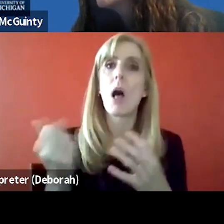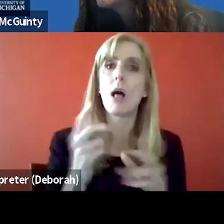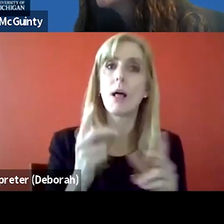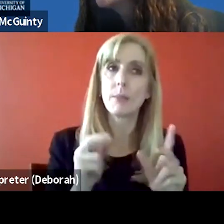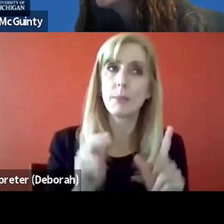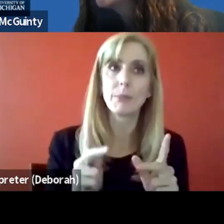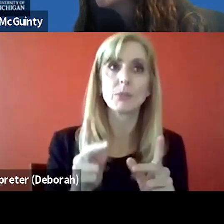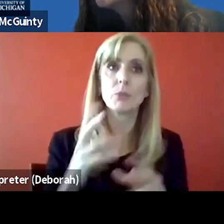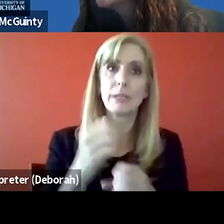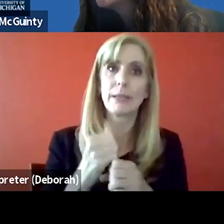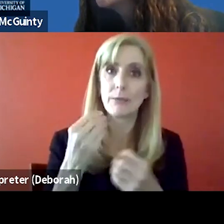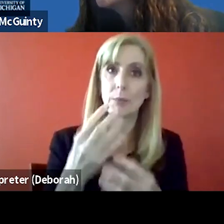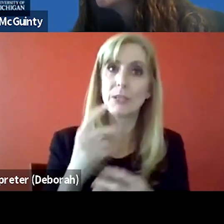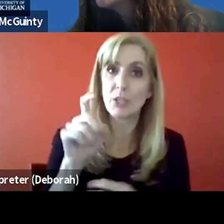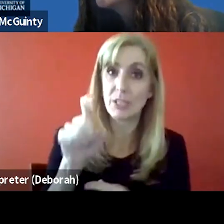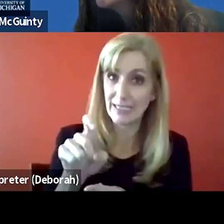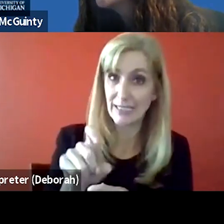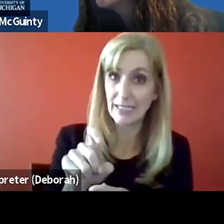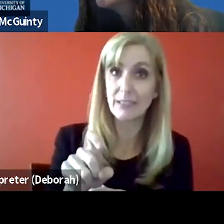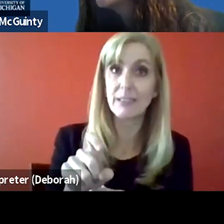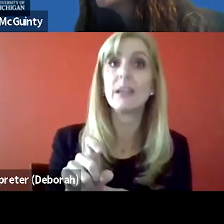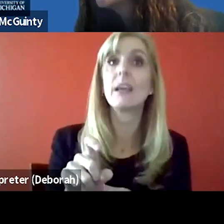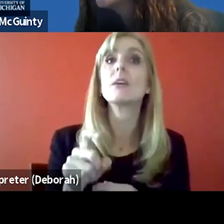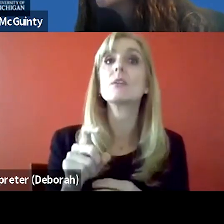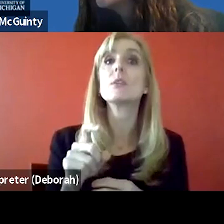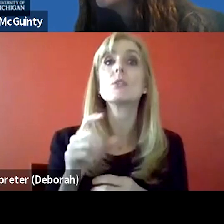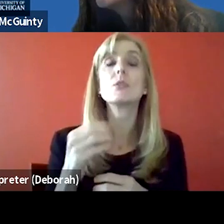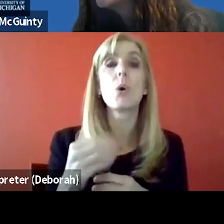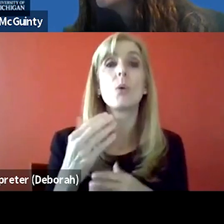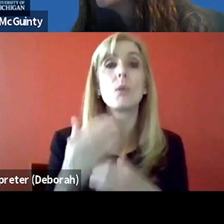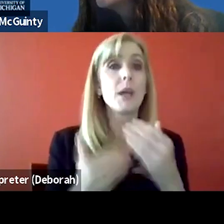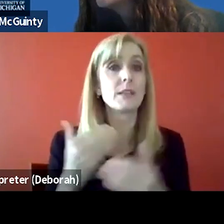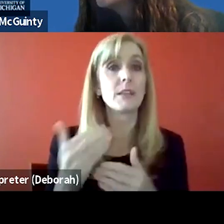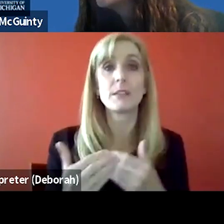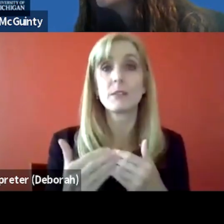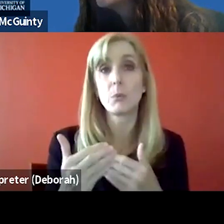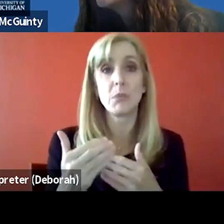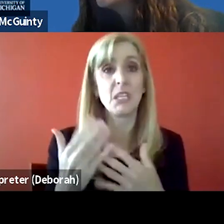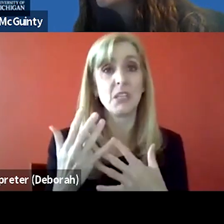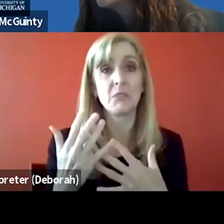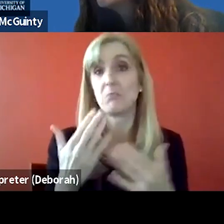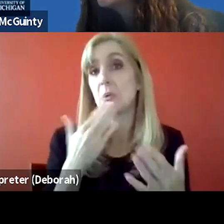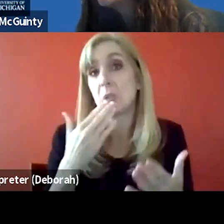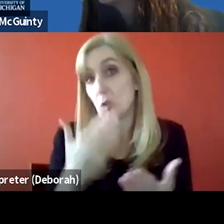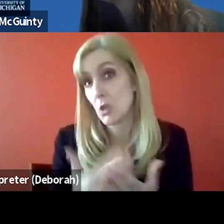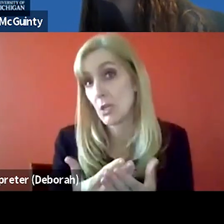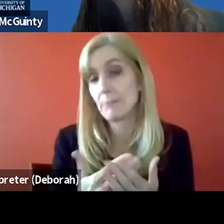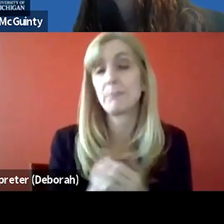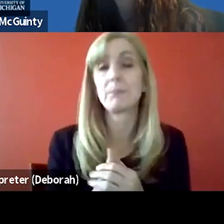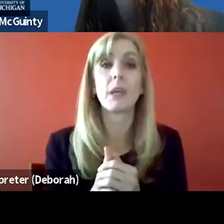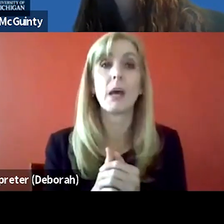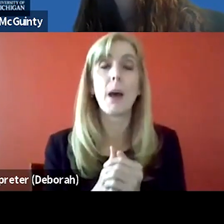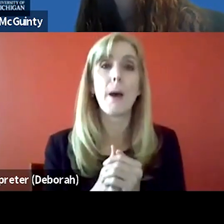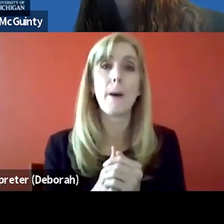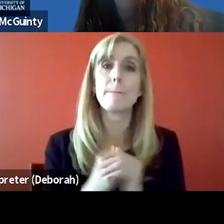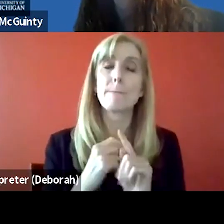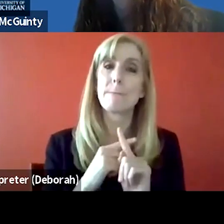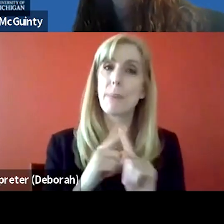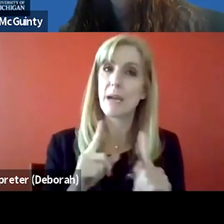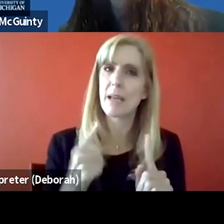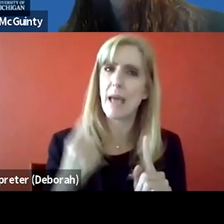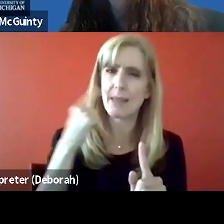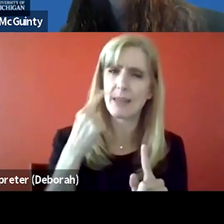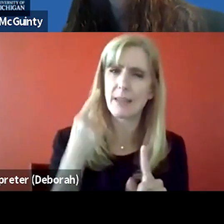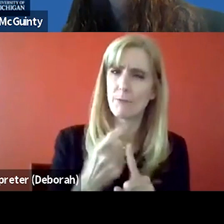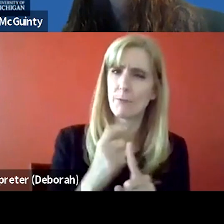and make the process tangible and good. But I think from students,